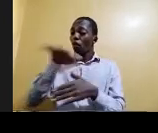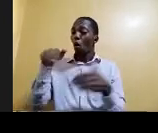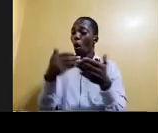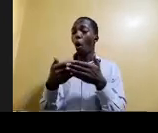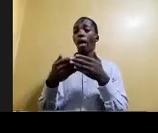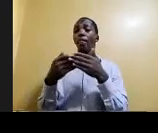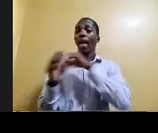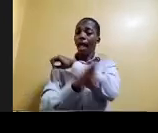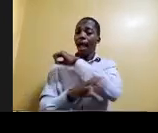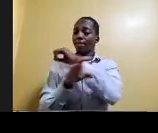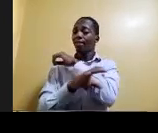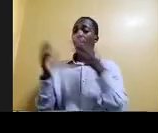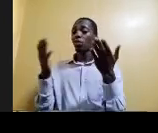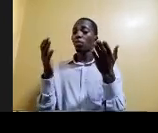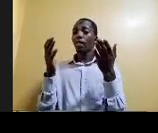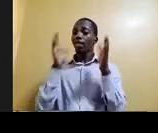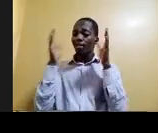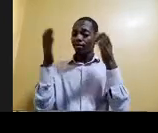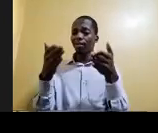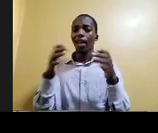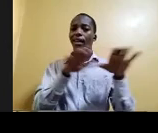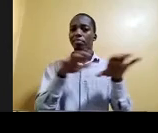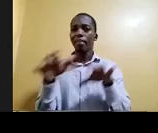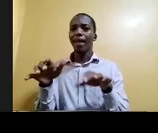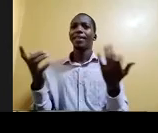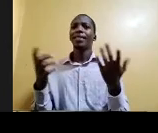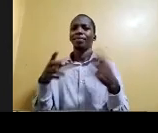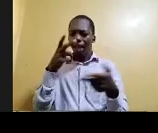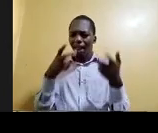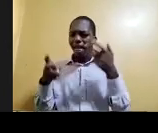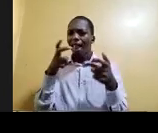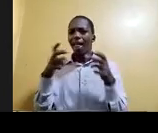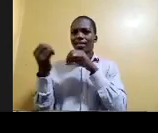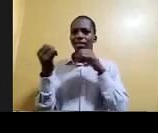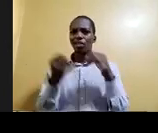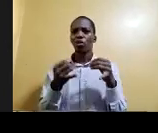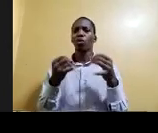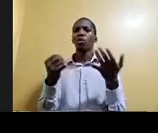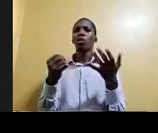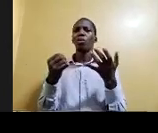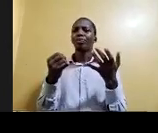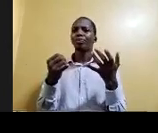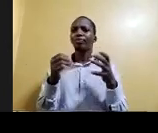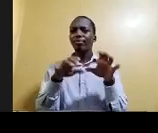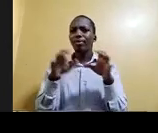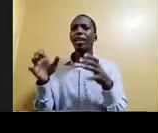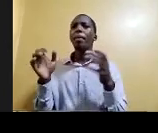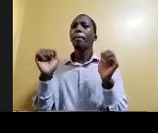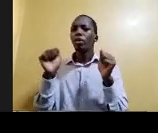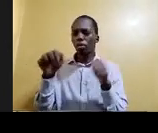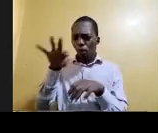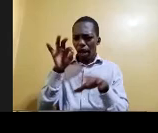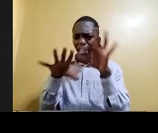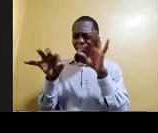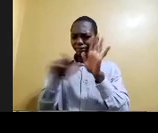be our target markets. We want to analyze new regulations with a development perspective as to identify possible negative